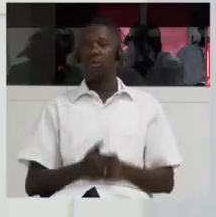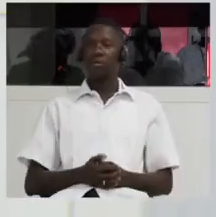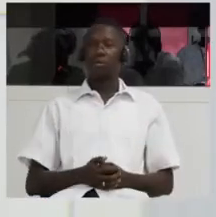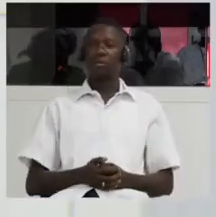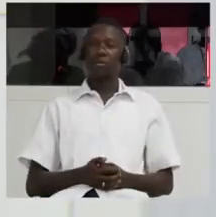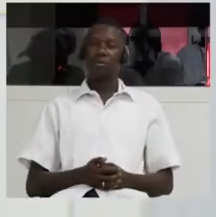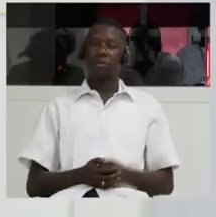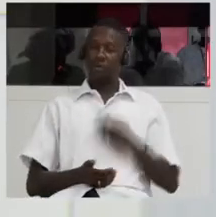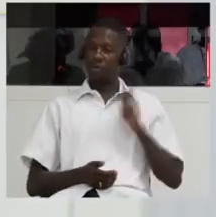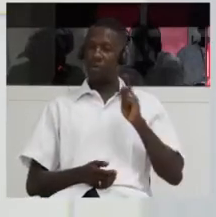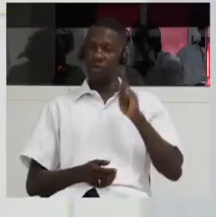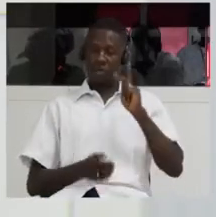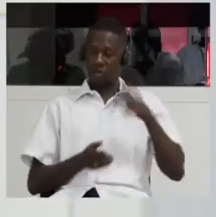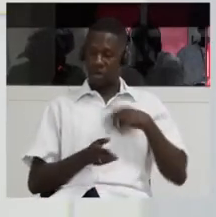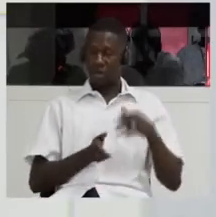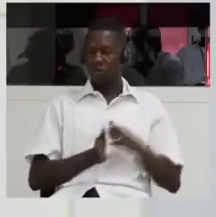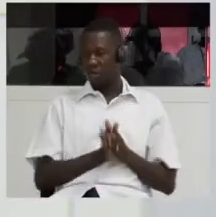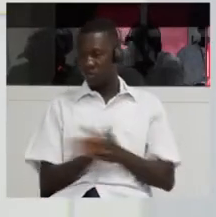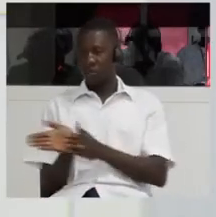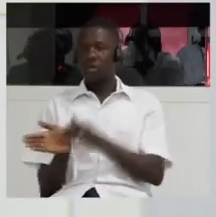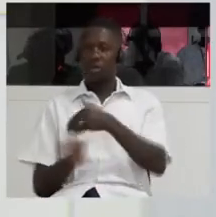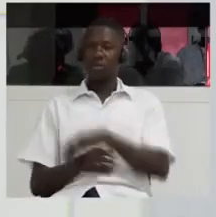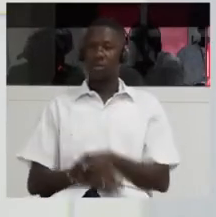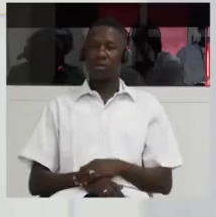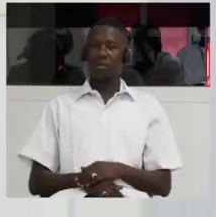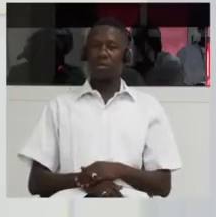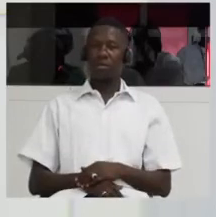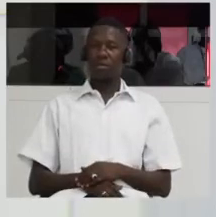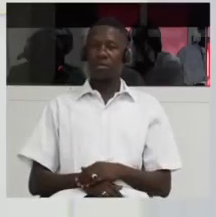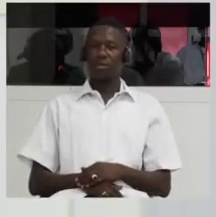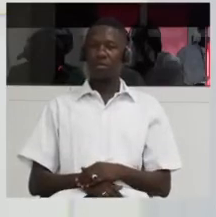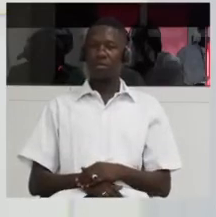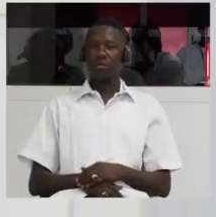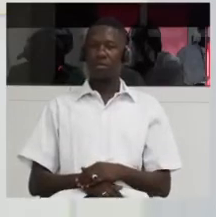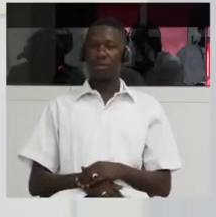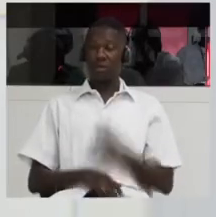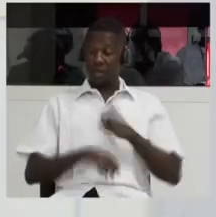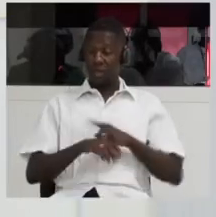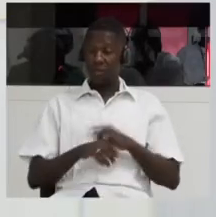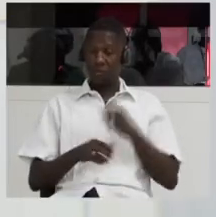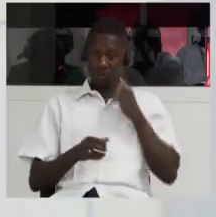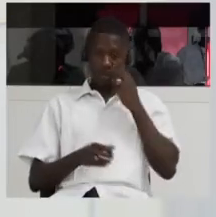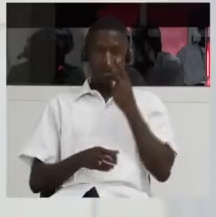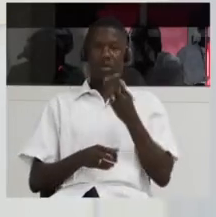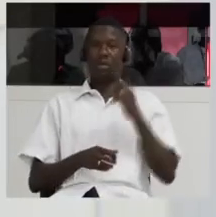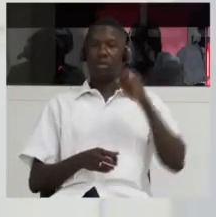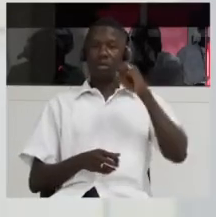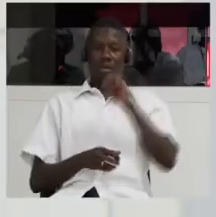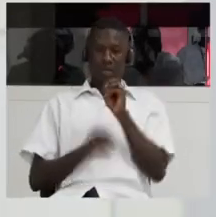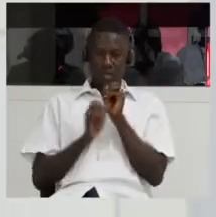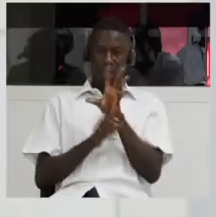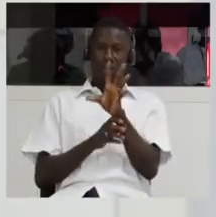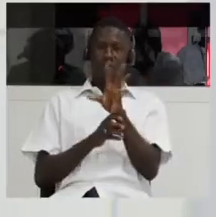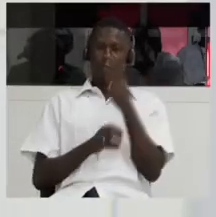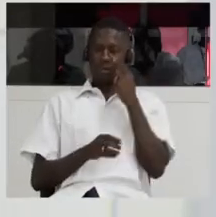right. So the moment we saw lights, we automatically knew that there is a vehicle coming. So everybody